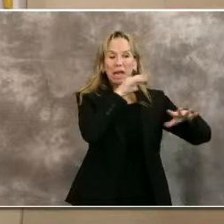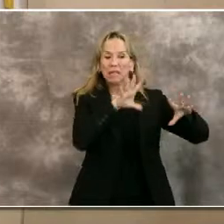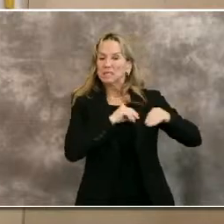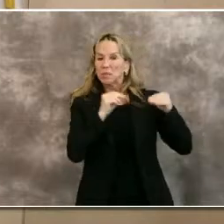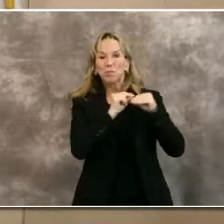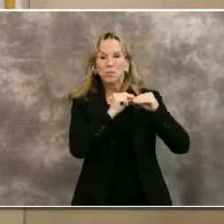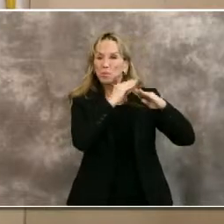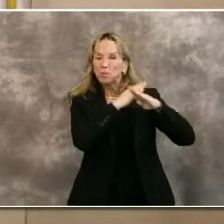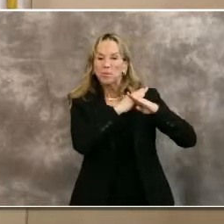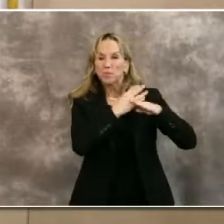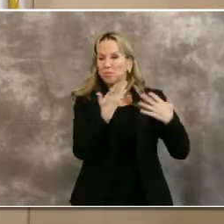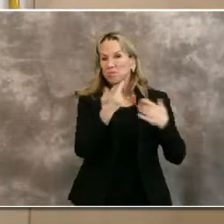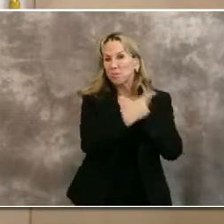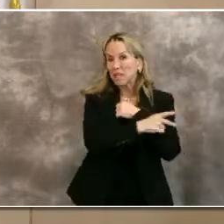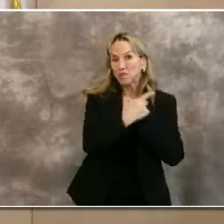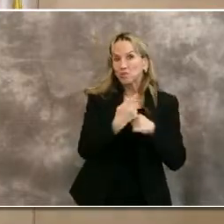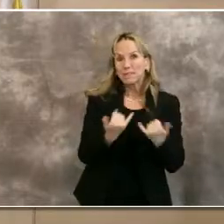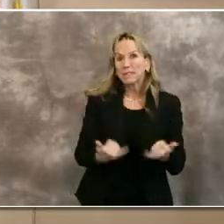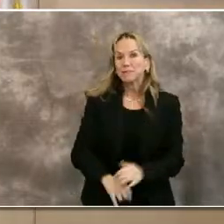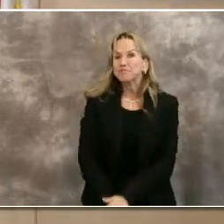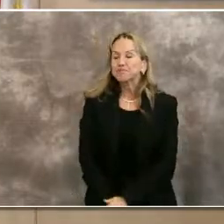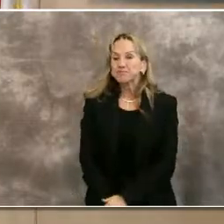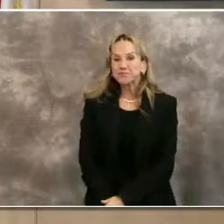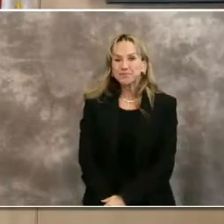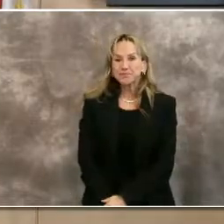Thank you. Thank you.